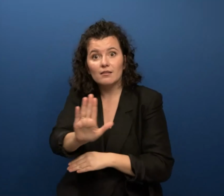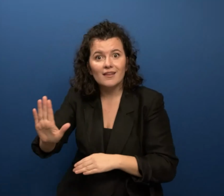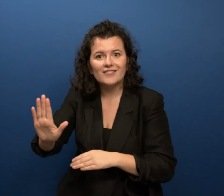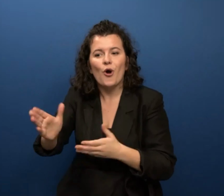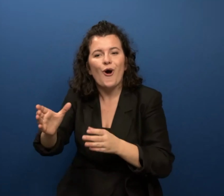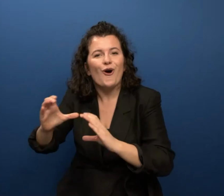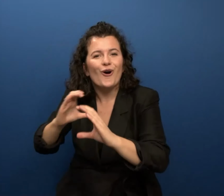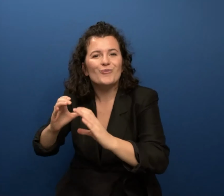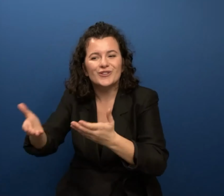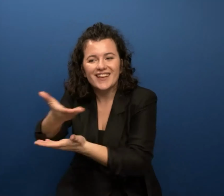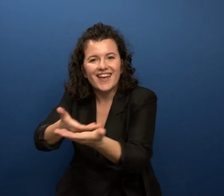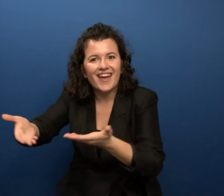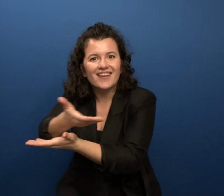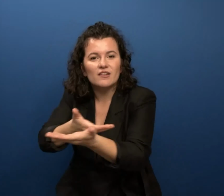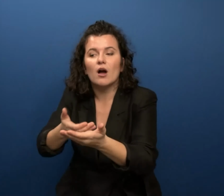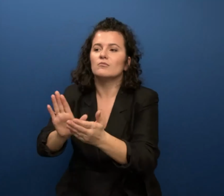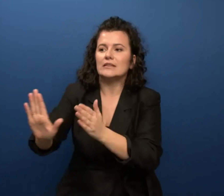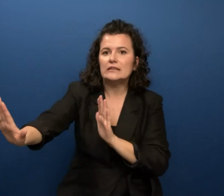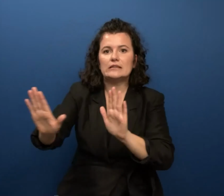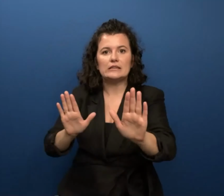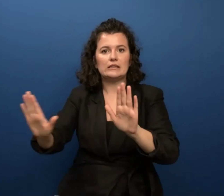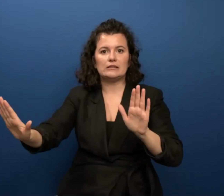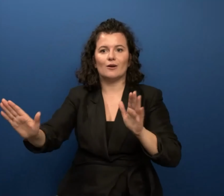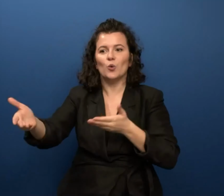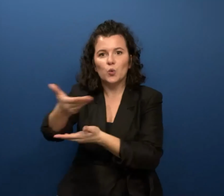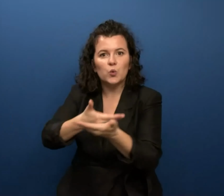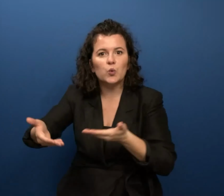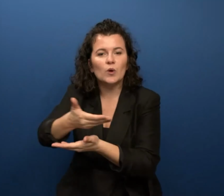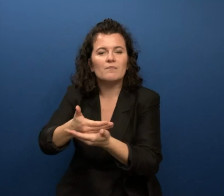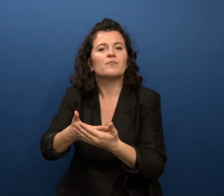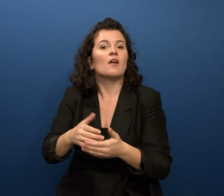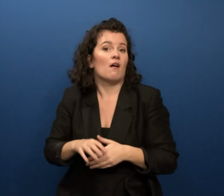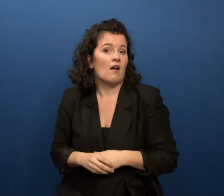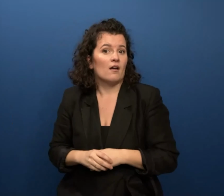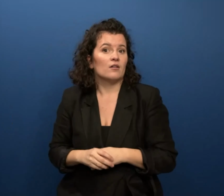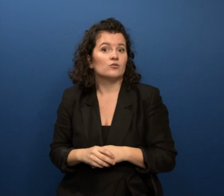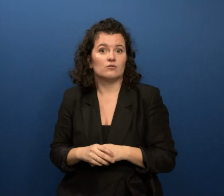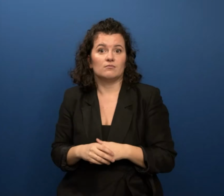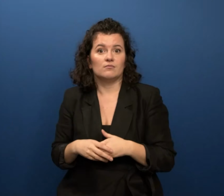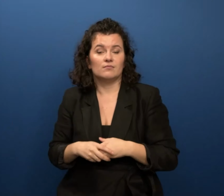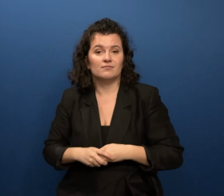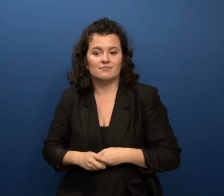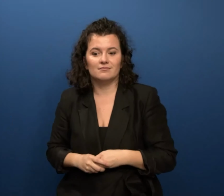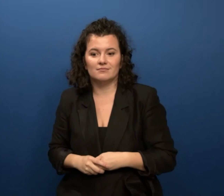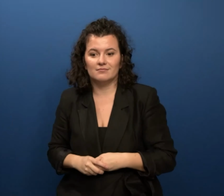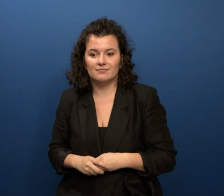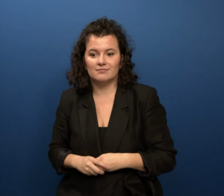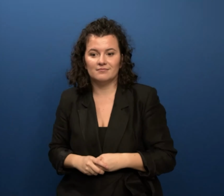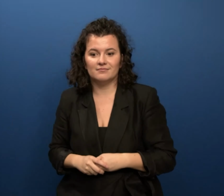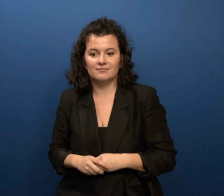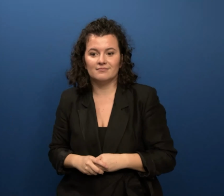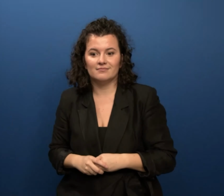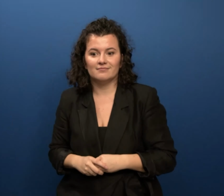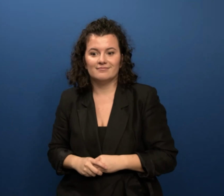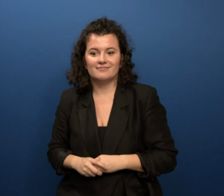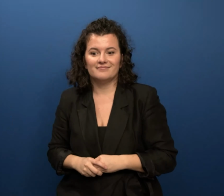this time whereby the whole world borders is locked, so they are able to communicate with one another and all that. So the negative aspect is